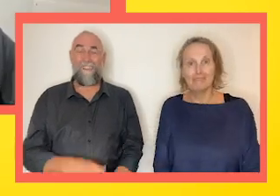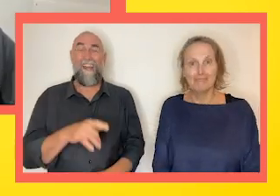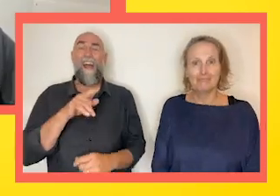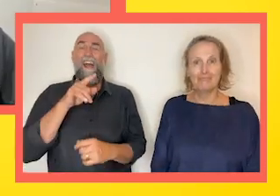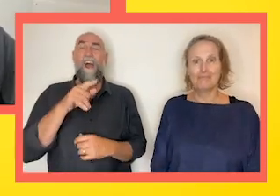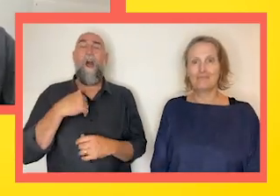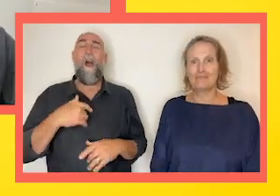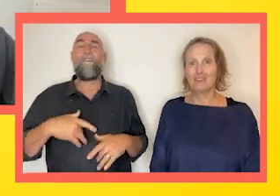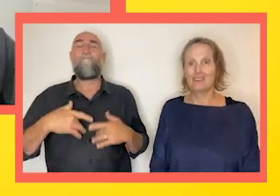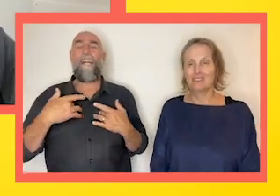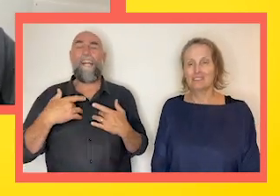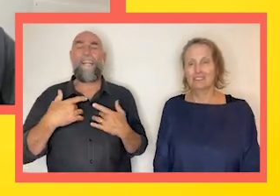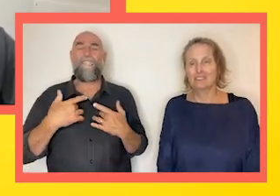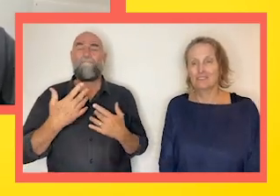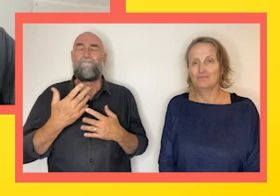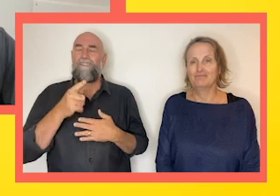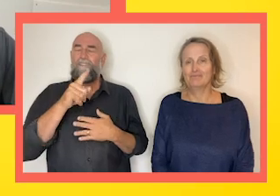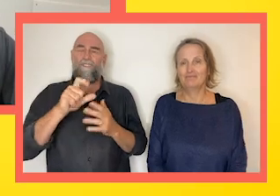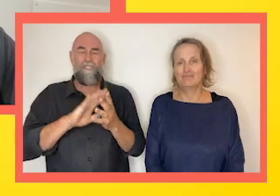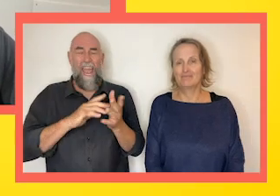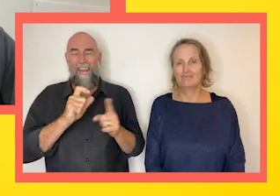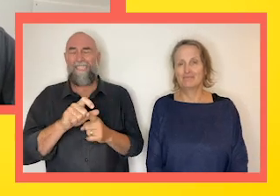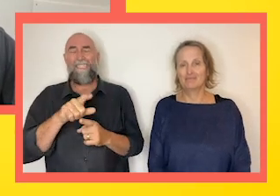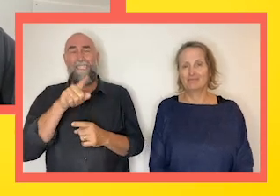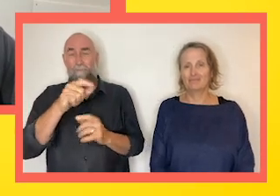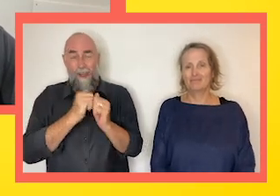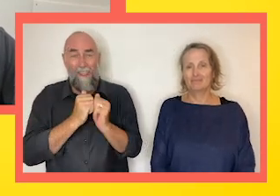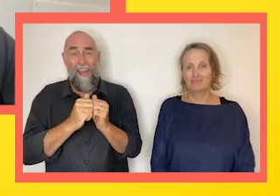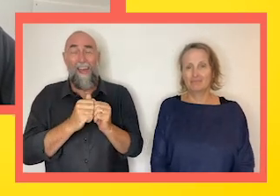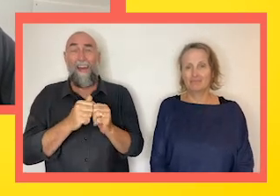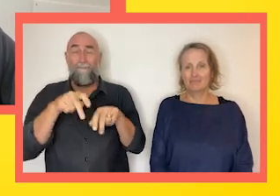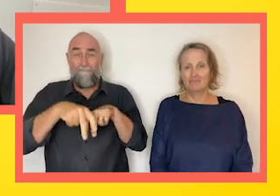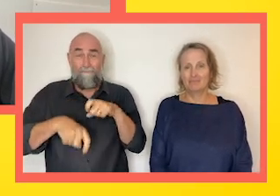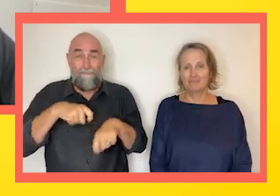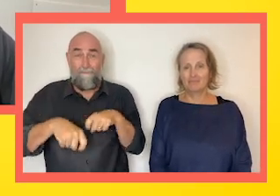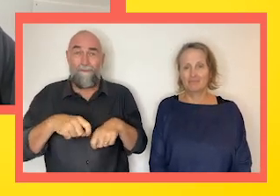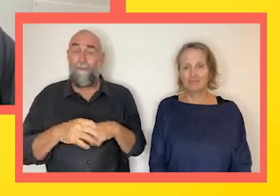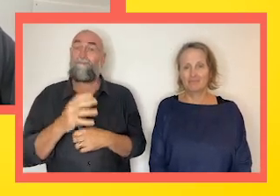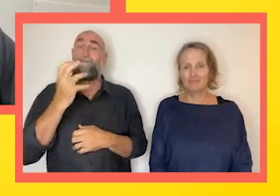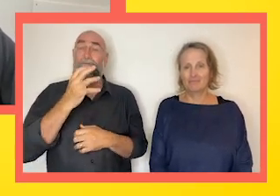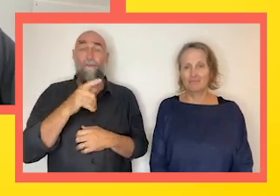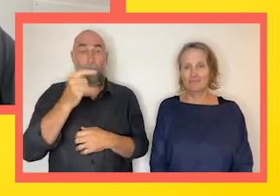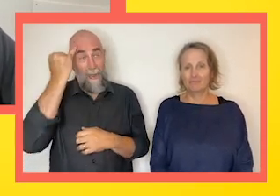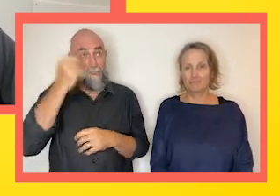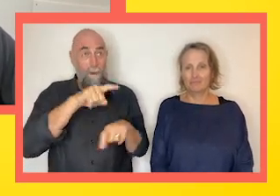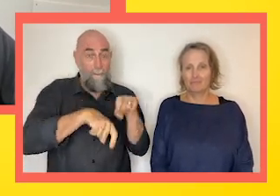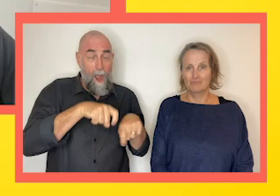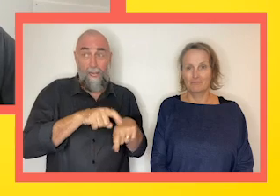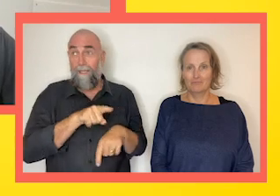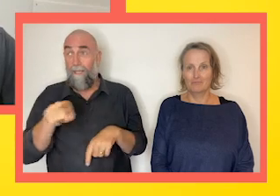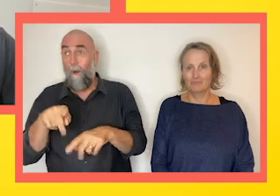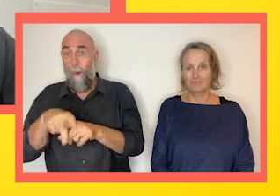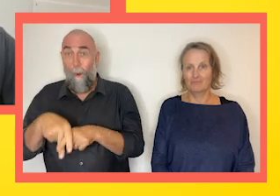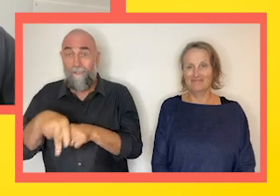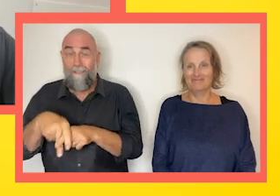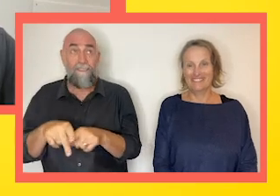There can never be enough Perris. That's what I'm saying. Two brothers on the team headed toward Paris, but one riding a horse, one riding a bike for